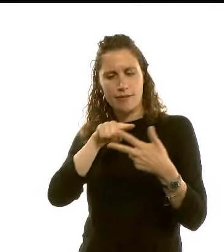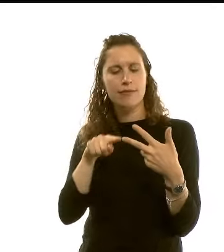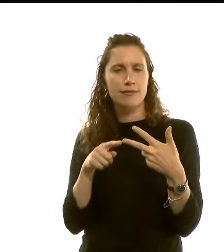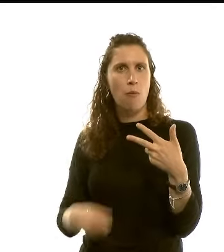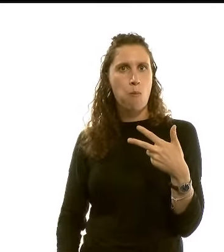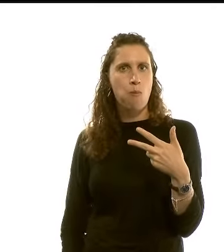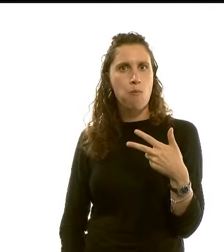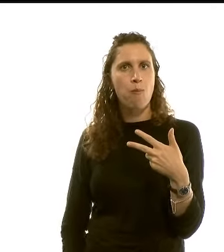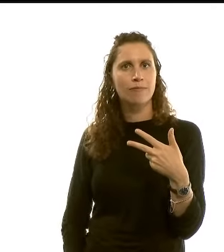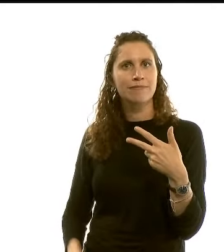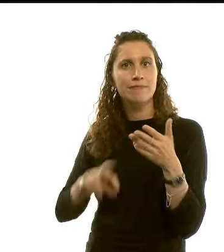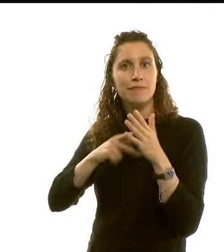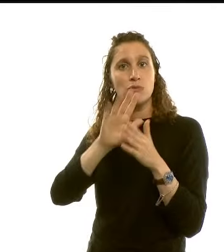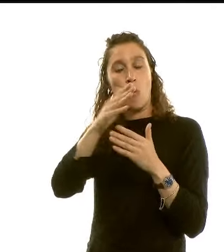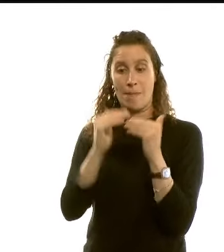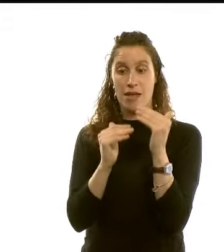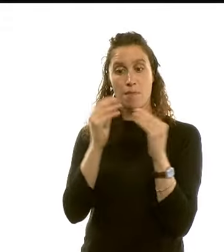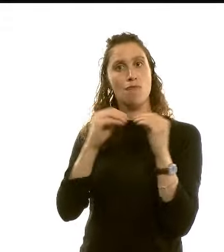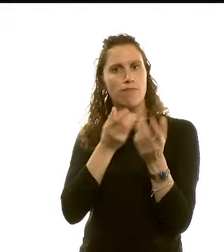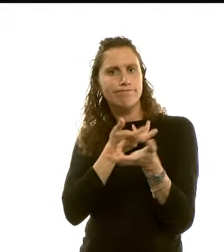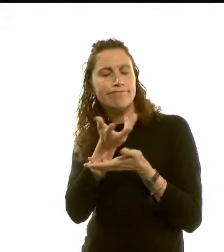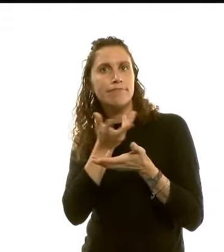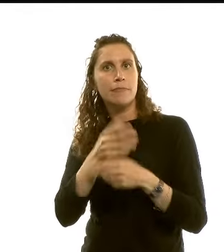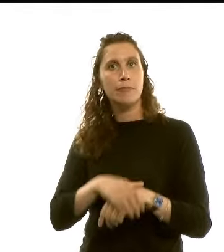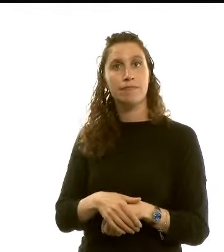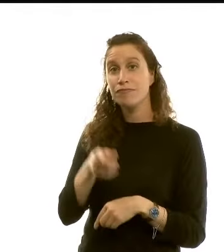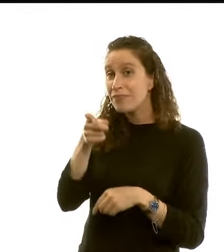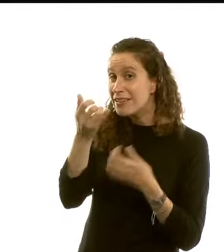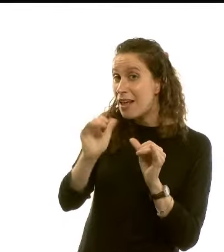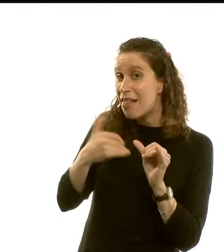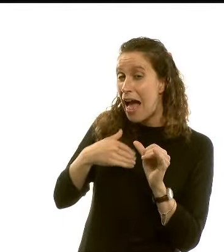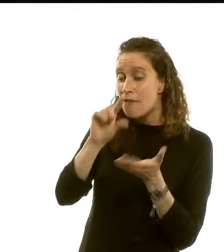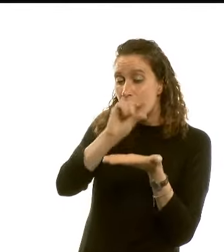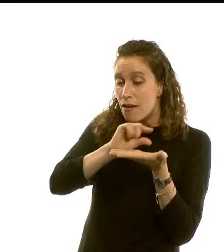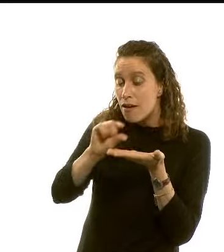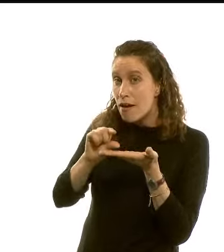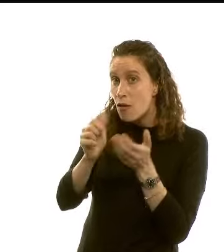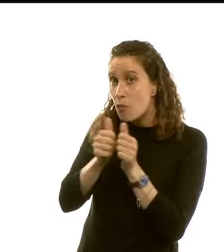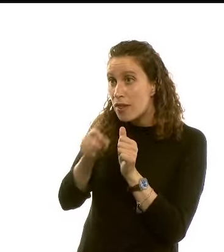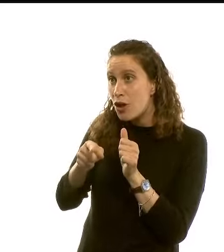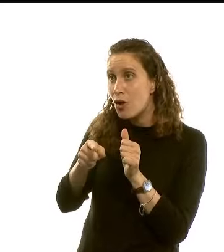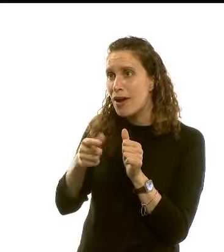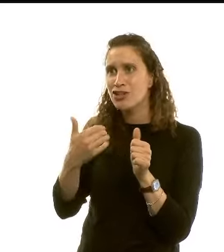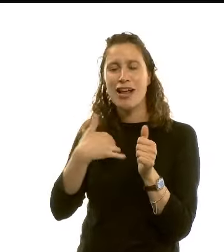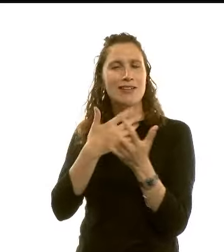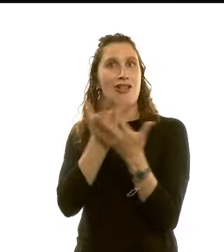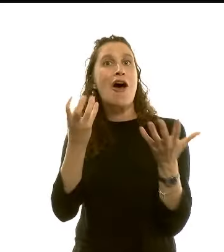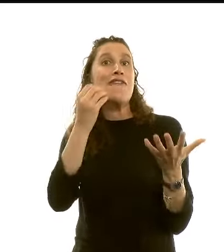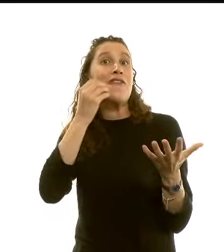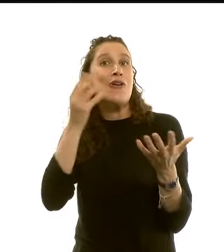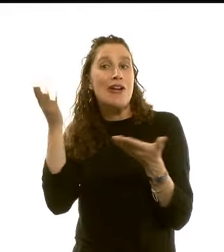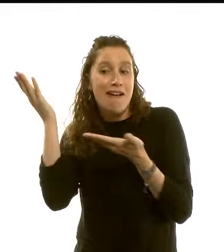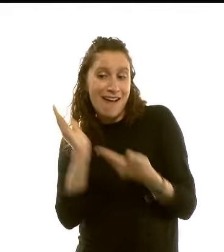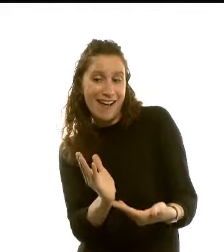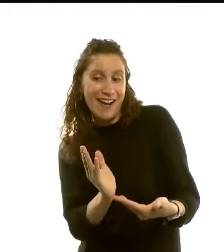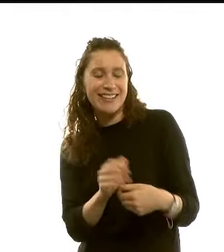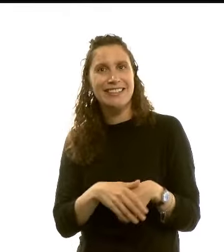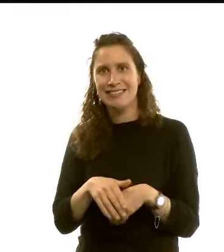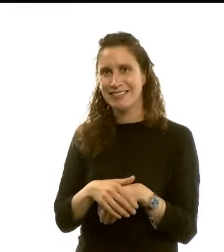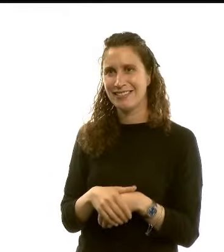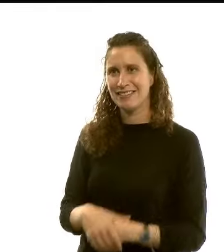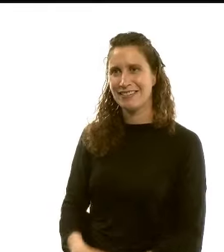builds more engaging. Awesome. Do you still have your minifigure with you? I do, and she comes bearing all these snacks. She looks very hungry.